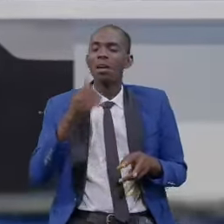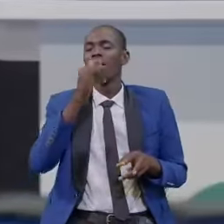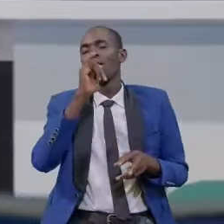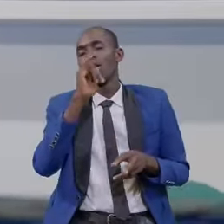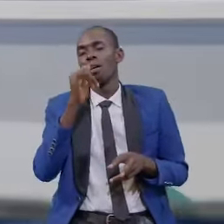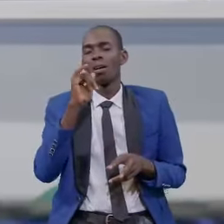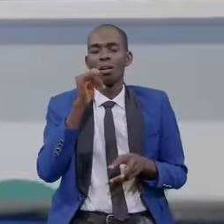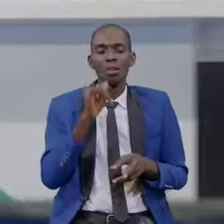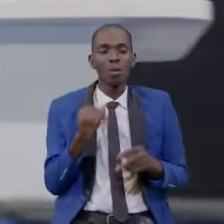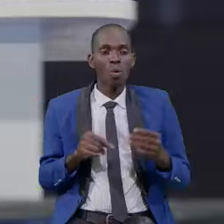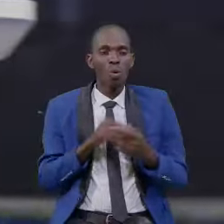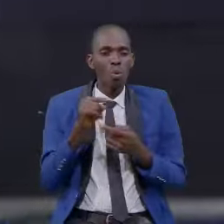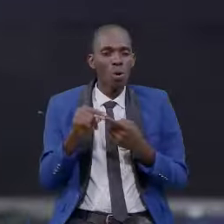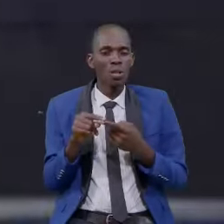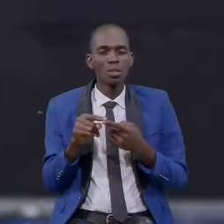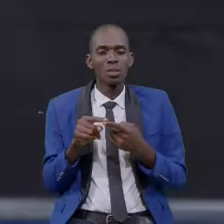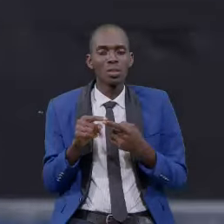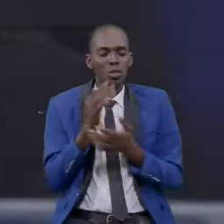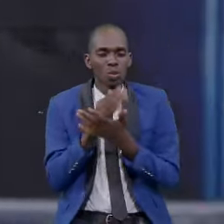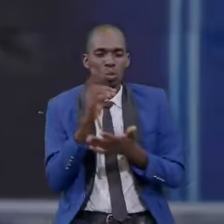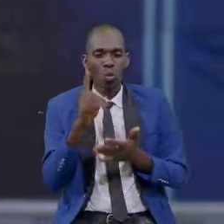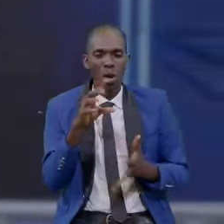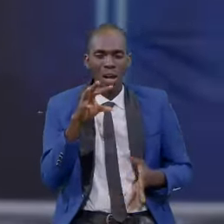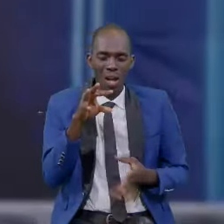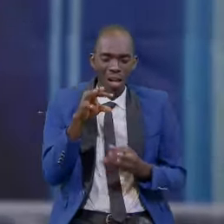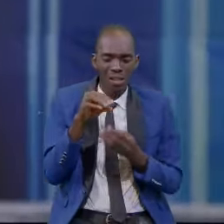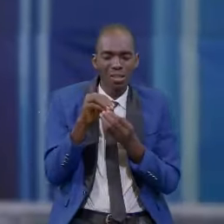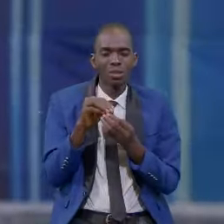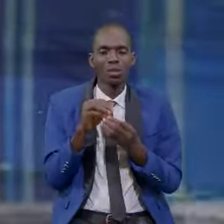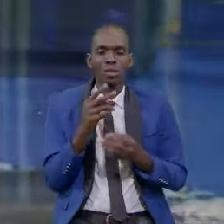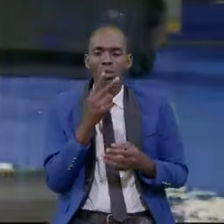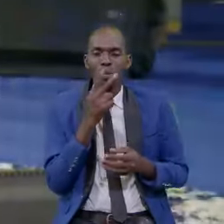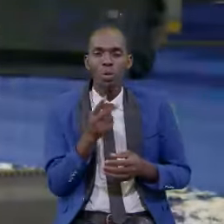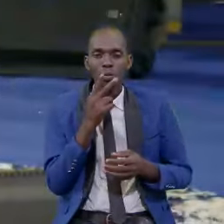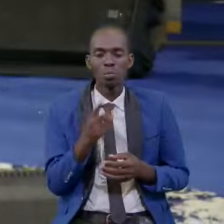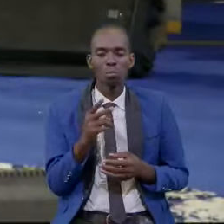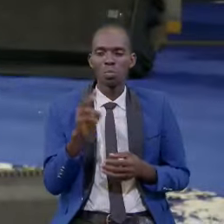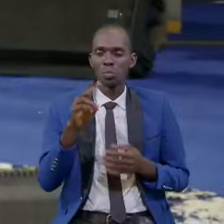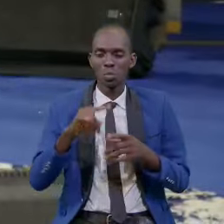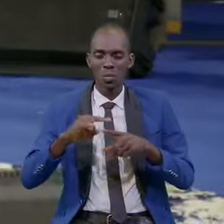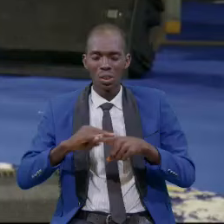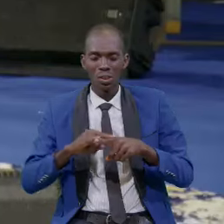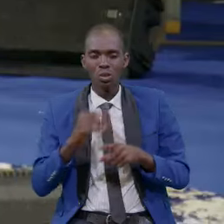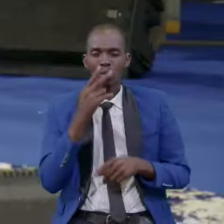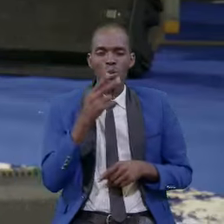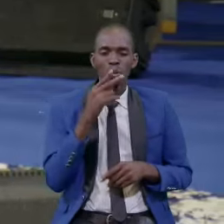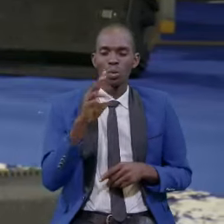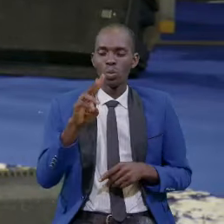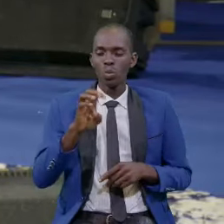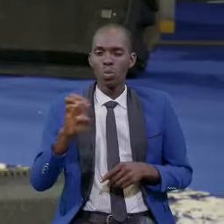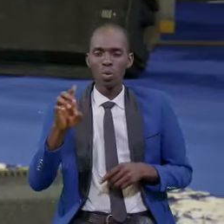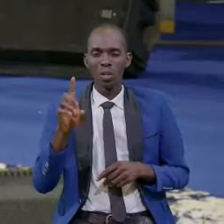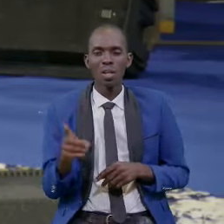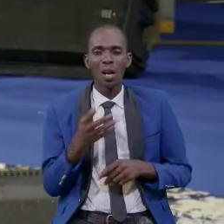when somebody has smoking weed, smoking Indian hemp, smoking cigarette, and he covers